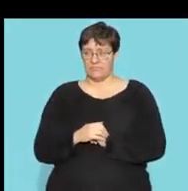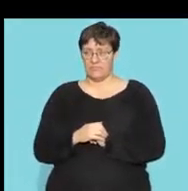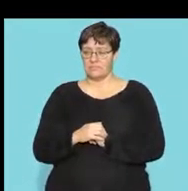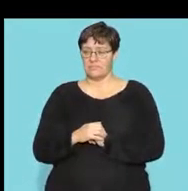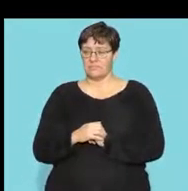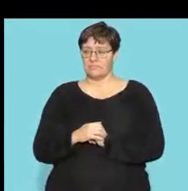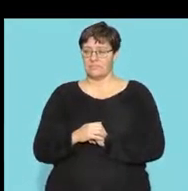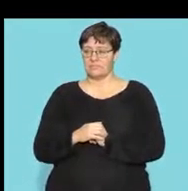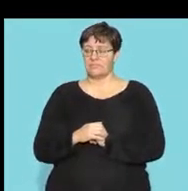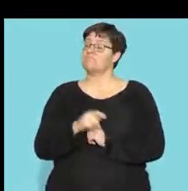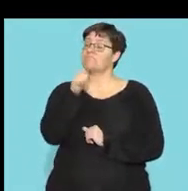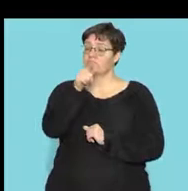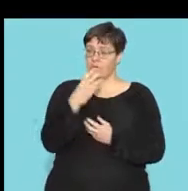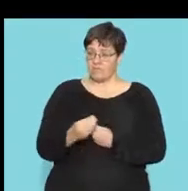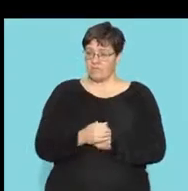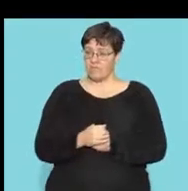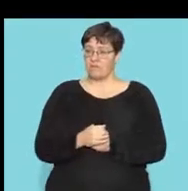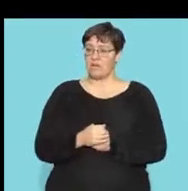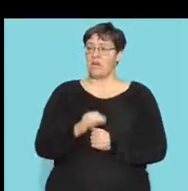3,345,000. Okay, so there we go.